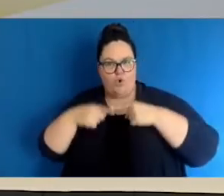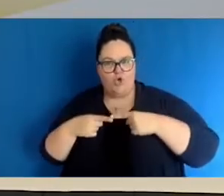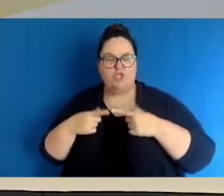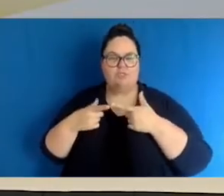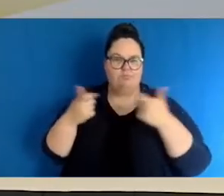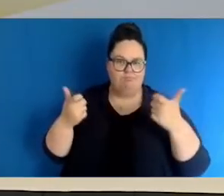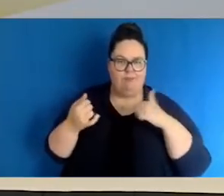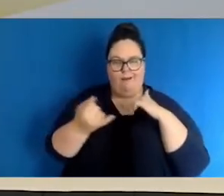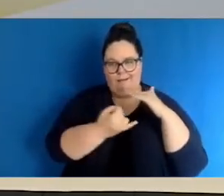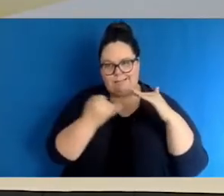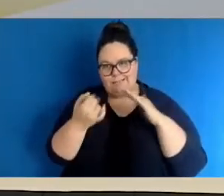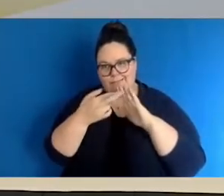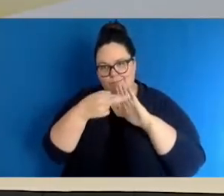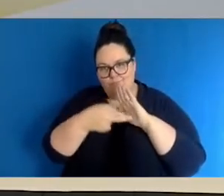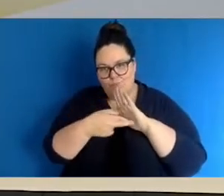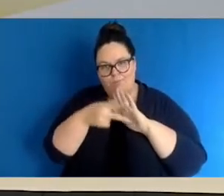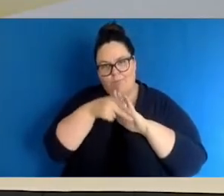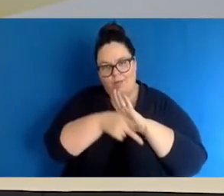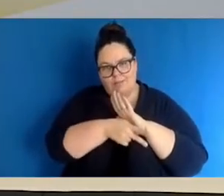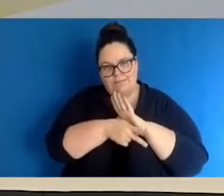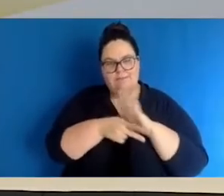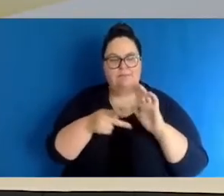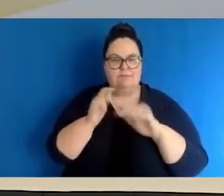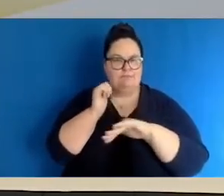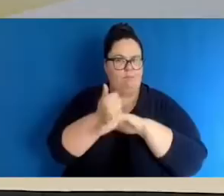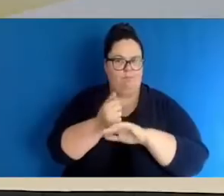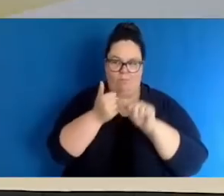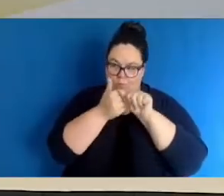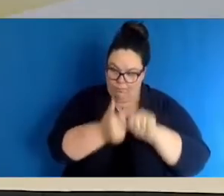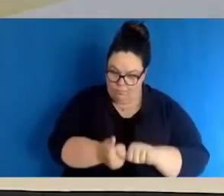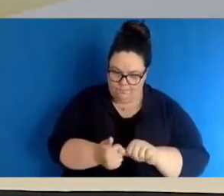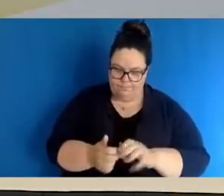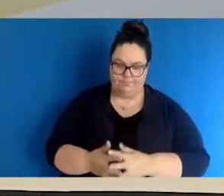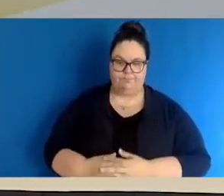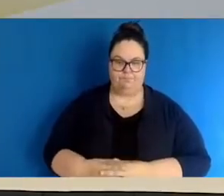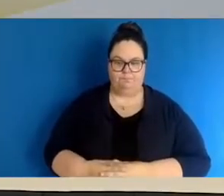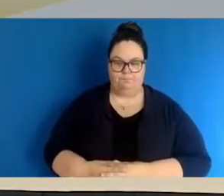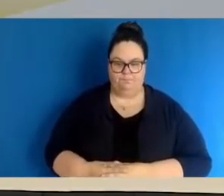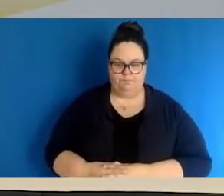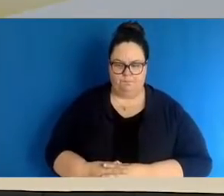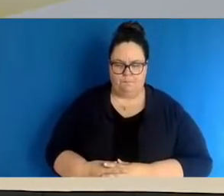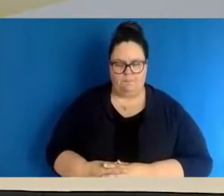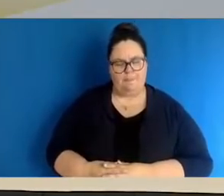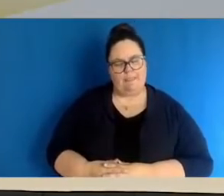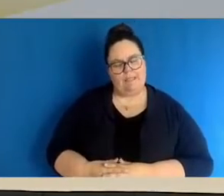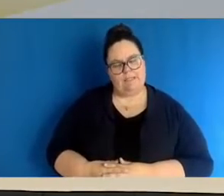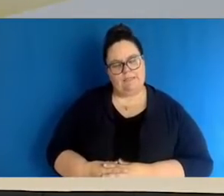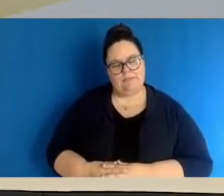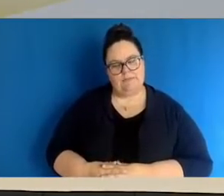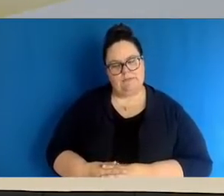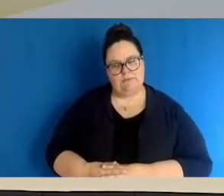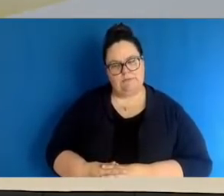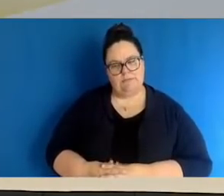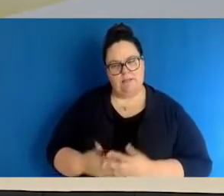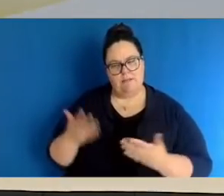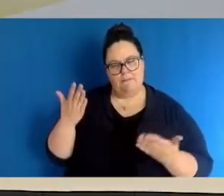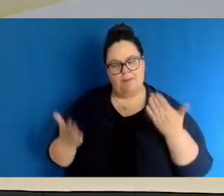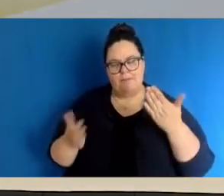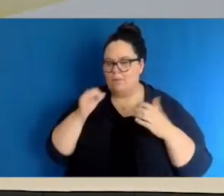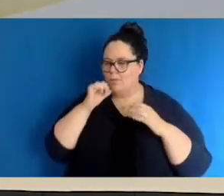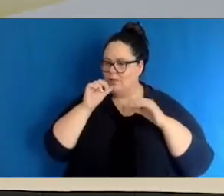our isolation plans that are in place. And I think there was perhaps, it was not clear that